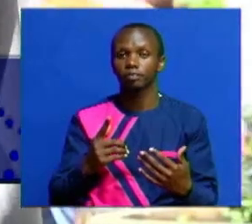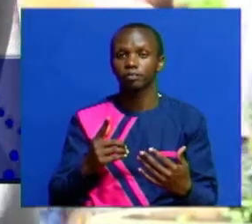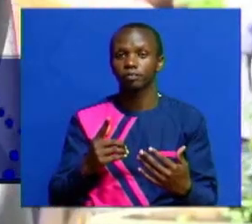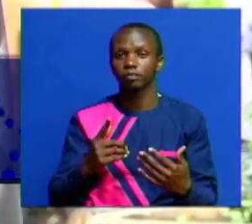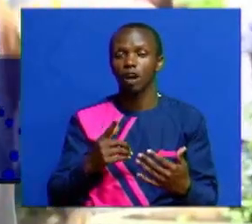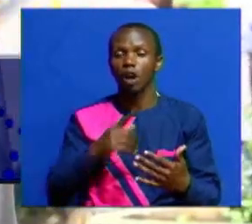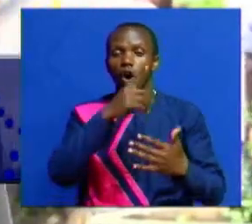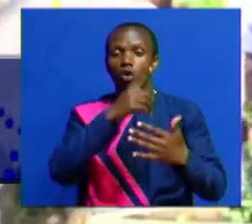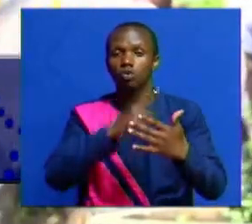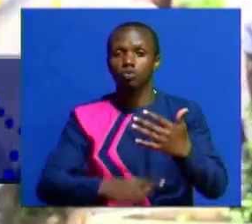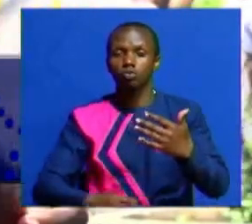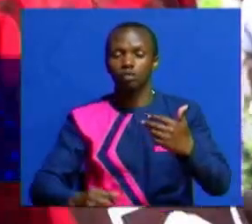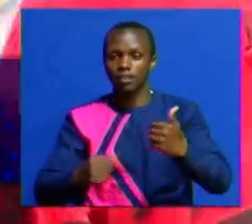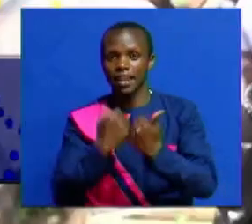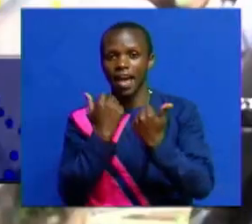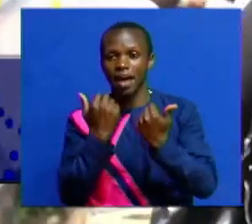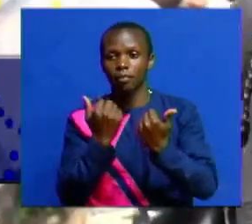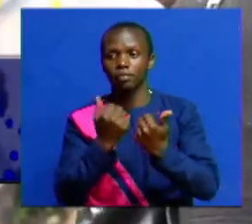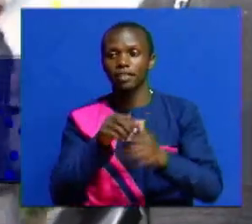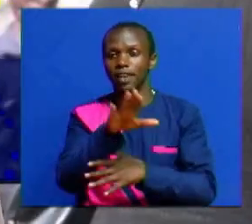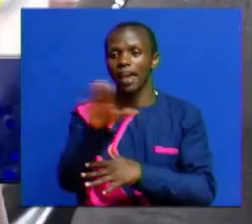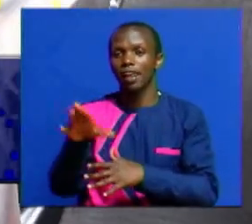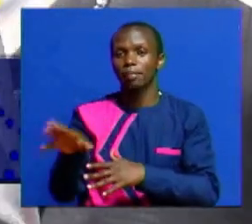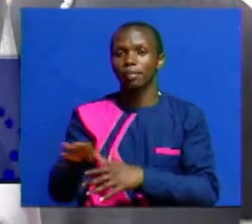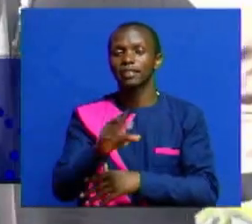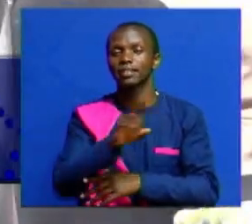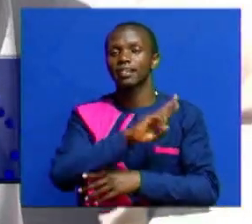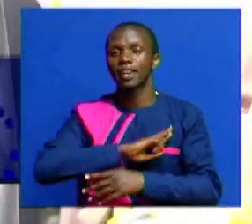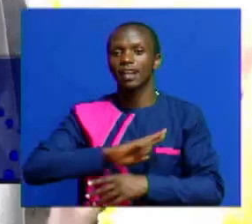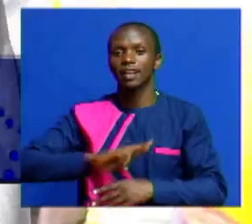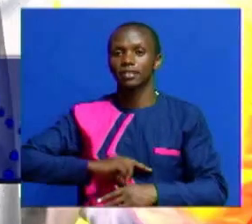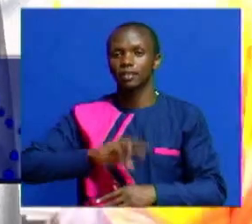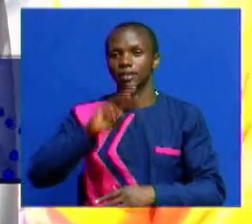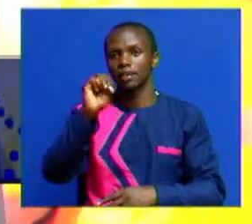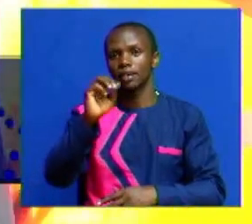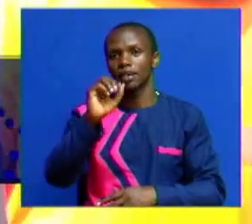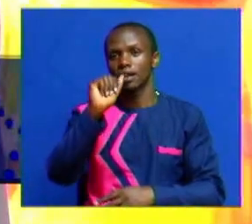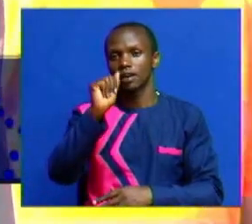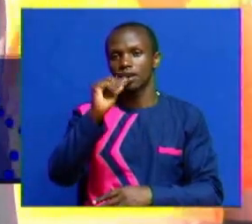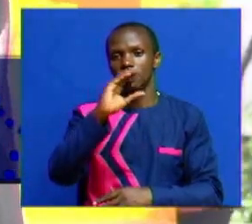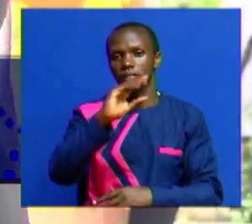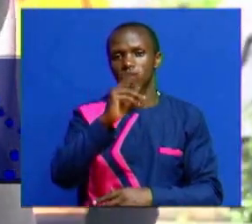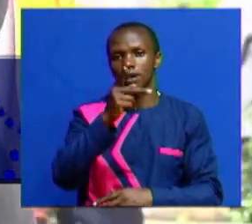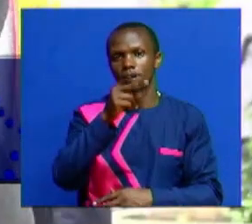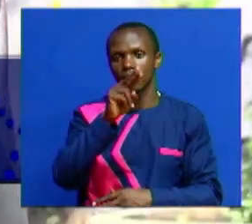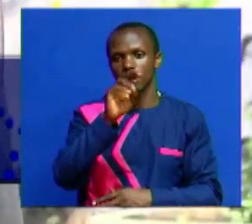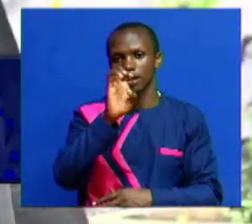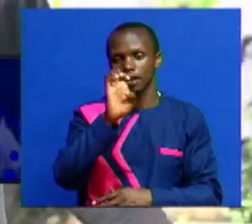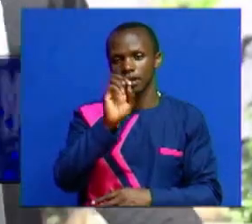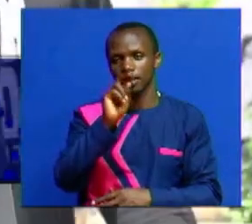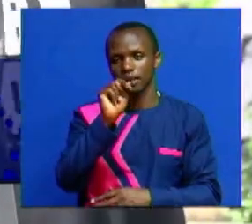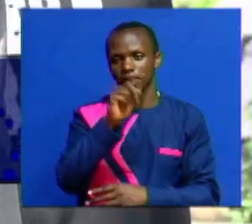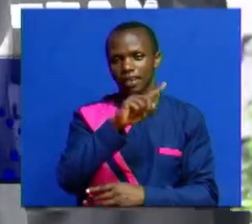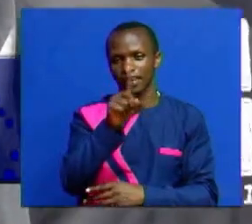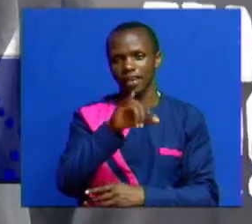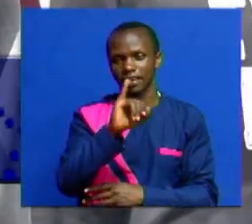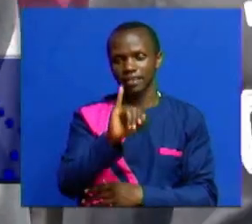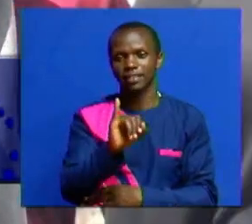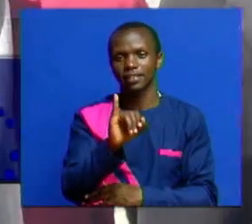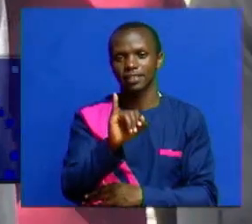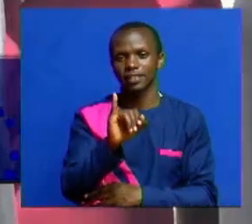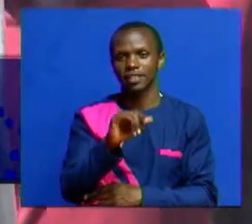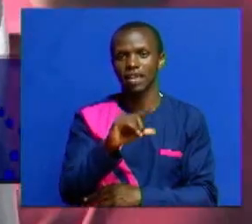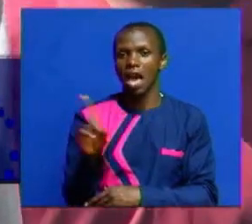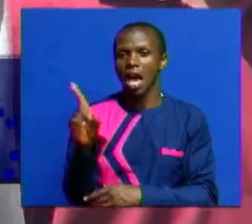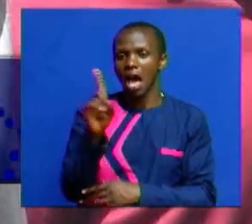whatever comes in place as a religion, McKenzie, Pastor McKenzie is not alone. He must be under somebody's umbrella. And we